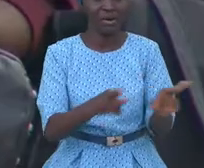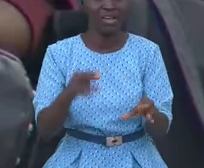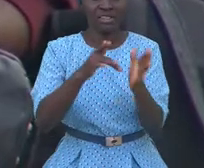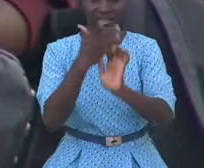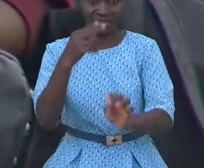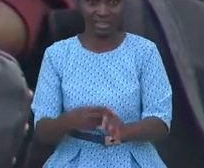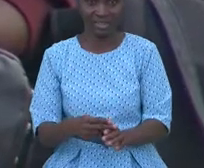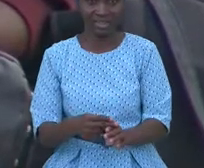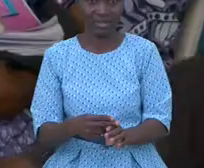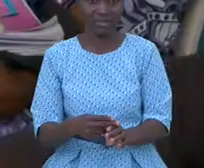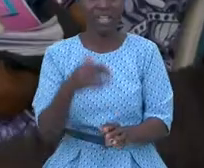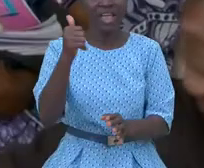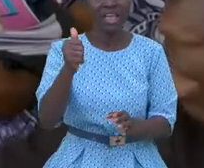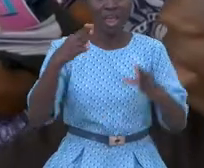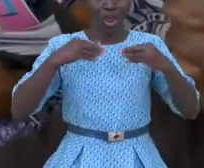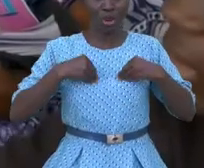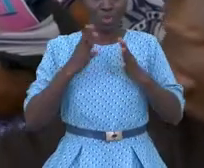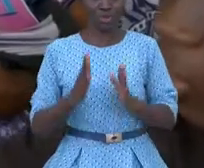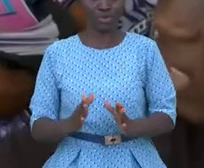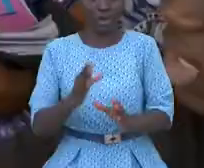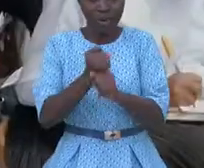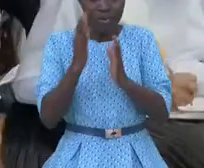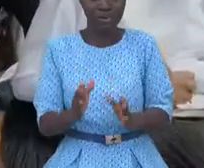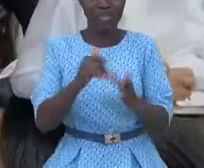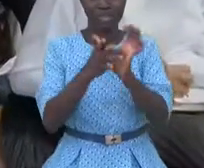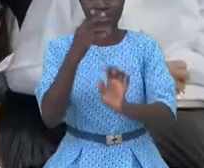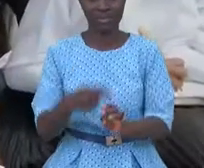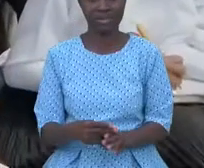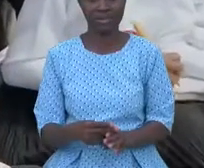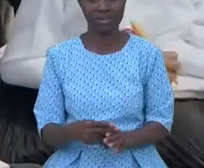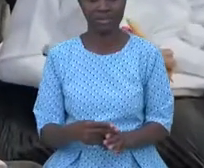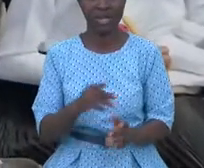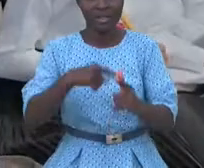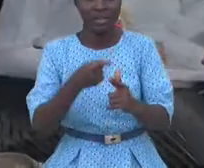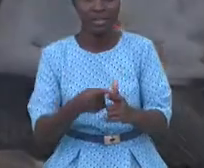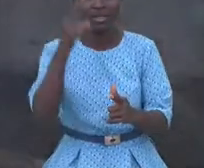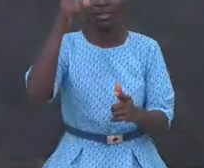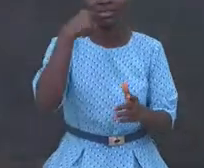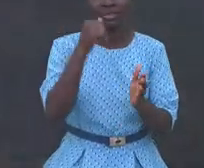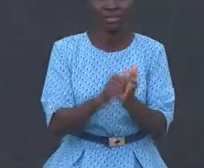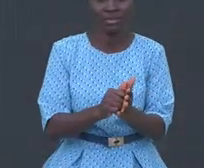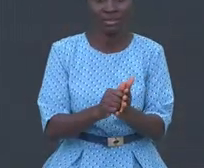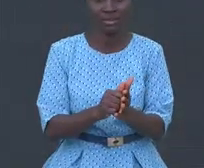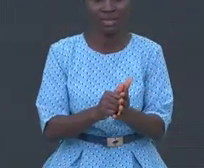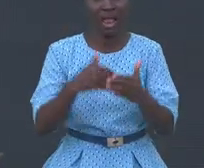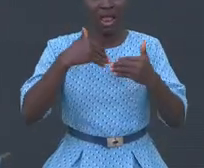A possessor in Jesus' name. And then it says that having escaped